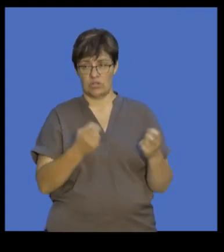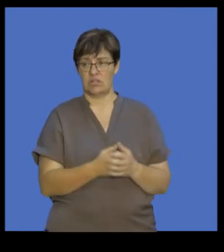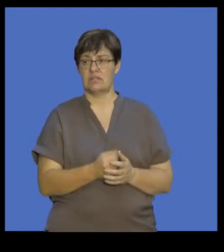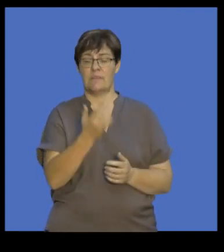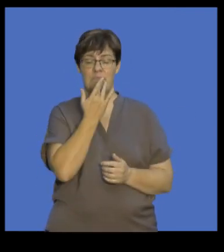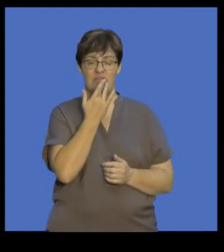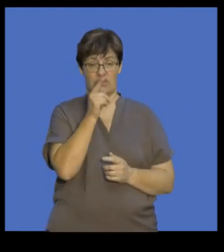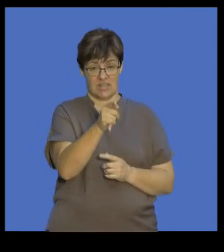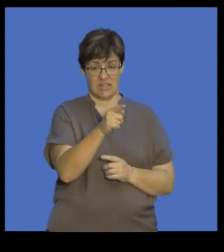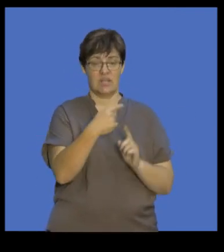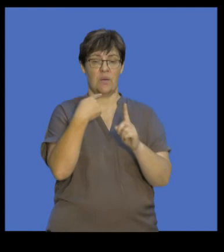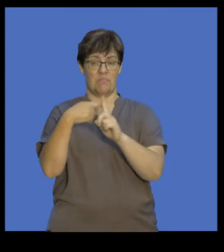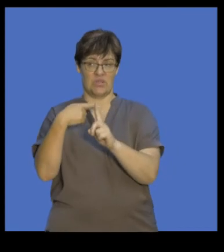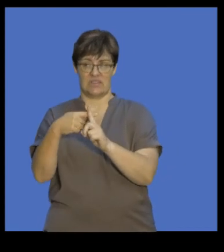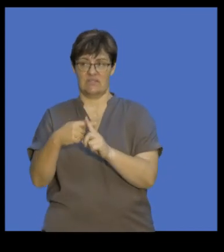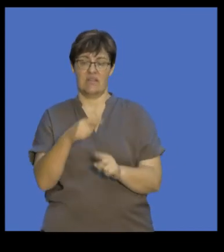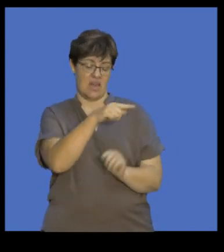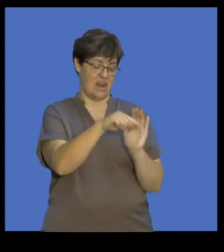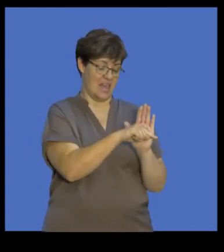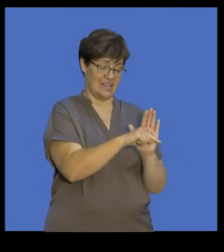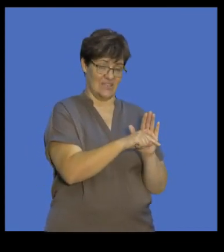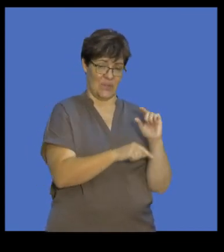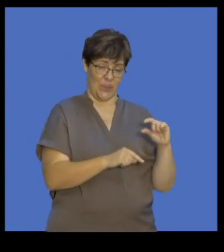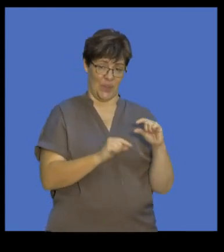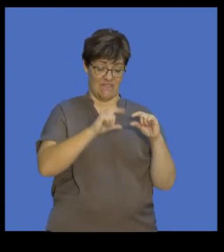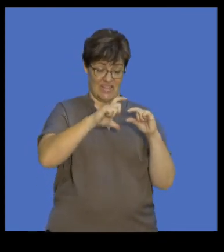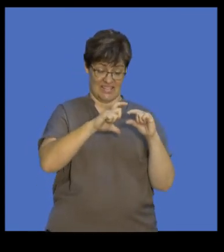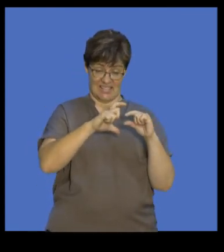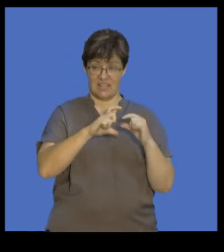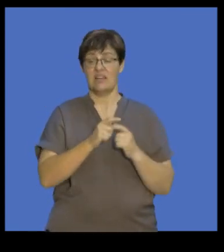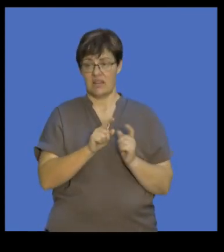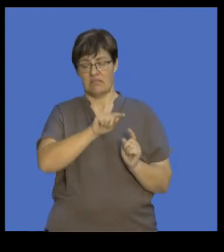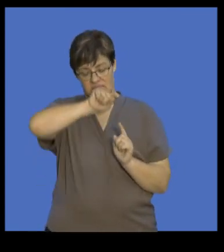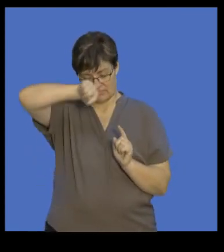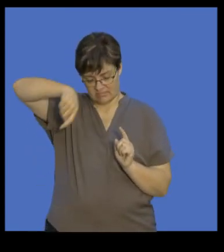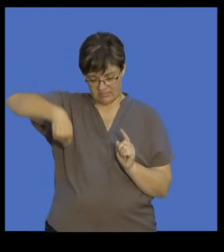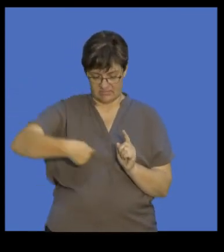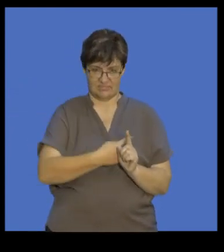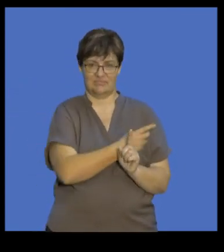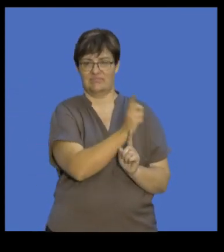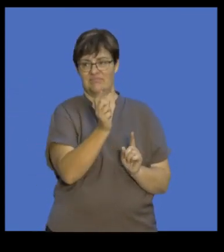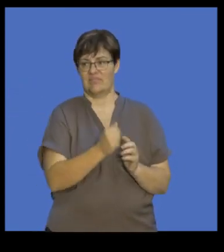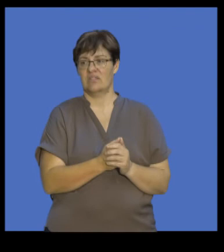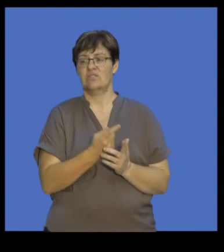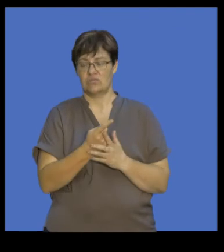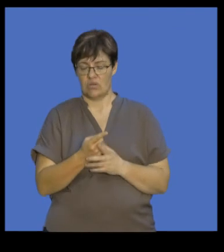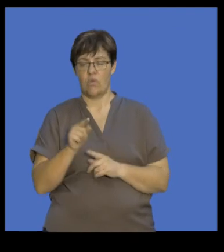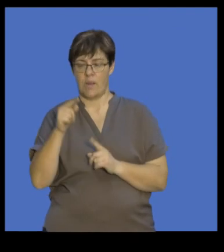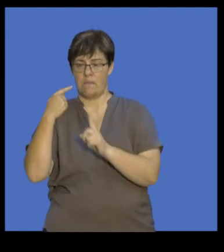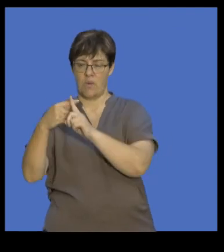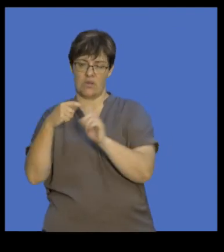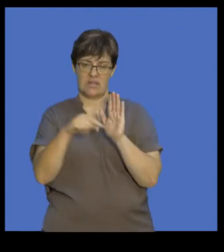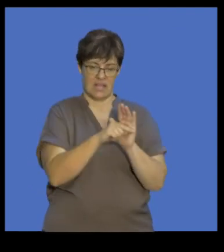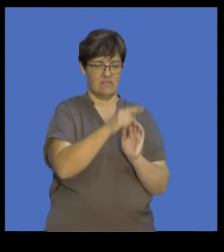the source, which is the battery. That's our positive, that's our negative. So that's the direction of conventional flow. So